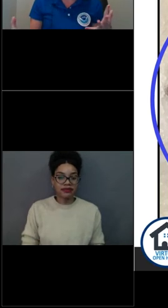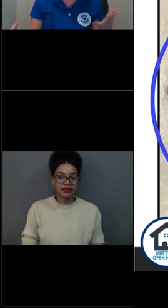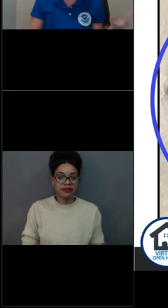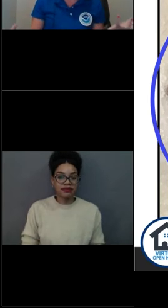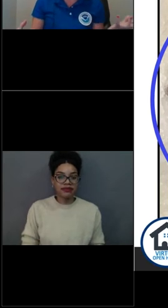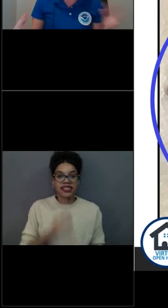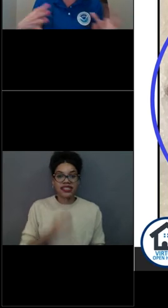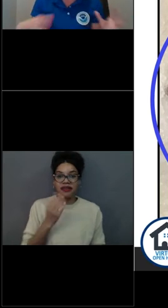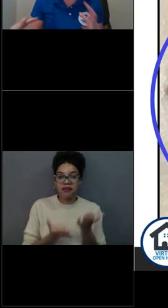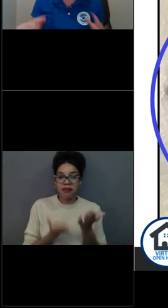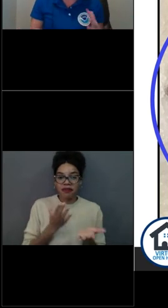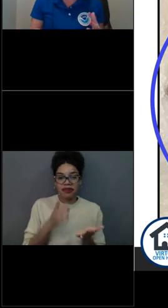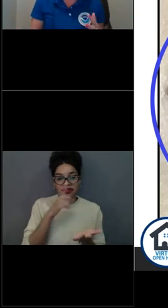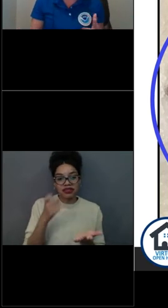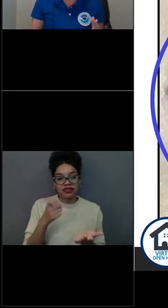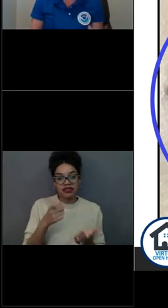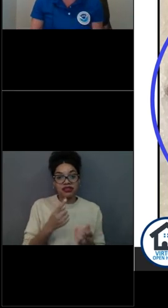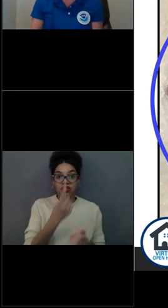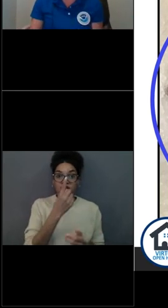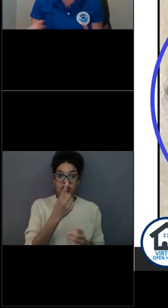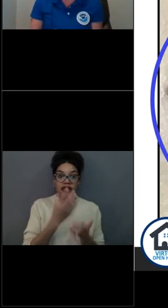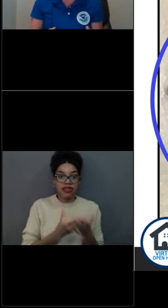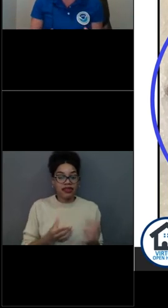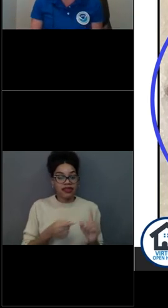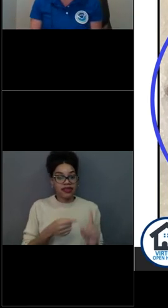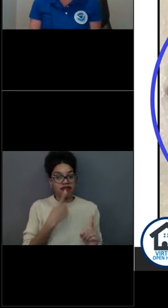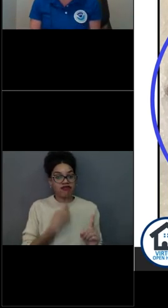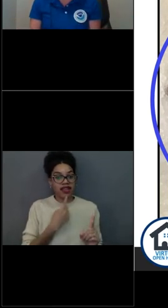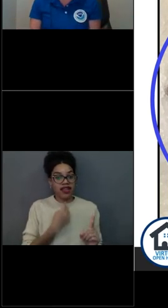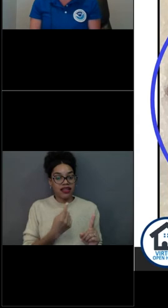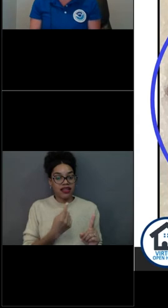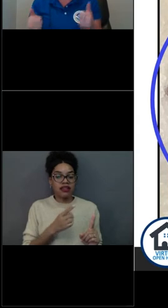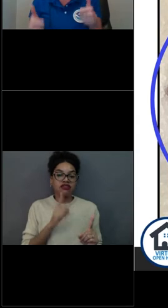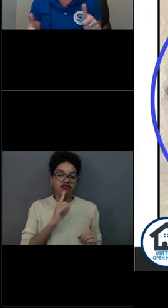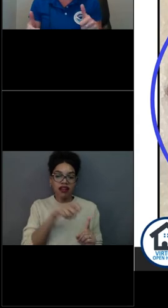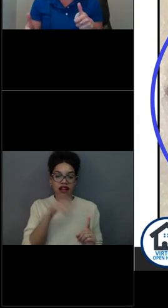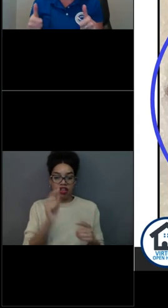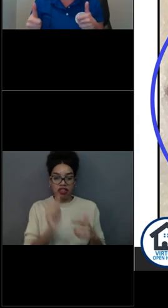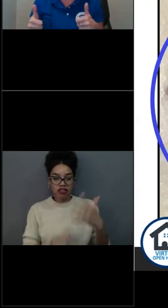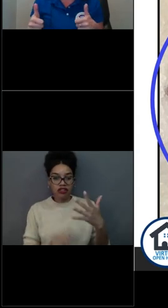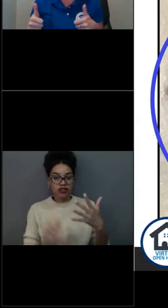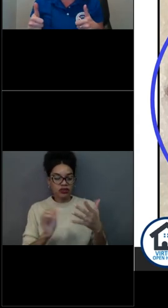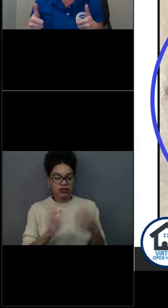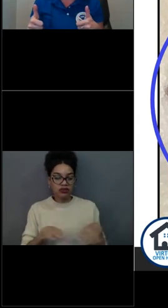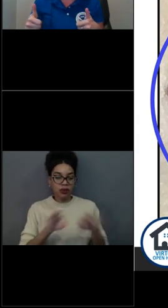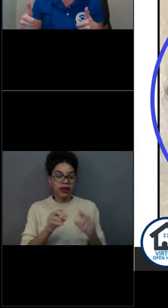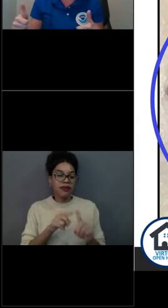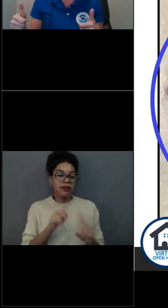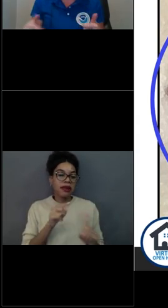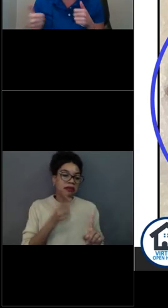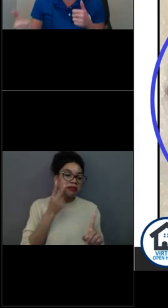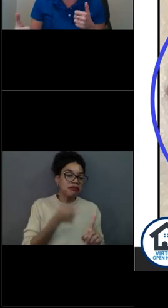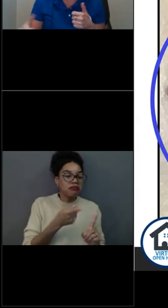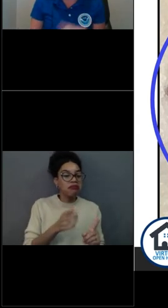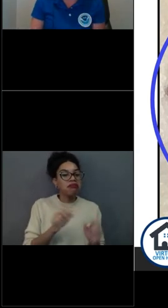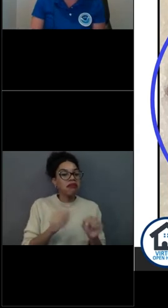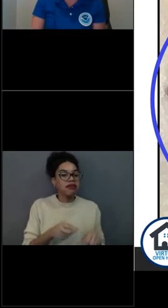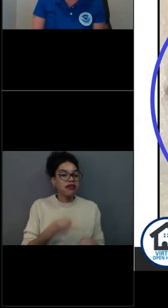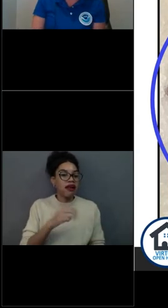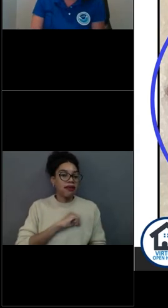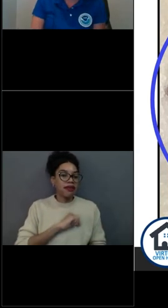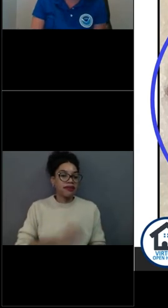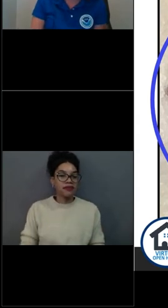probably only because we really don't make determinations based on gills. It's just really to give us an indicator of what kind of quality we're in for when it comes to smelling